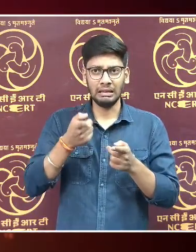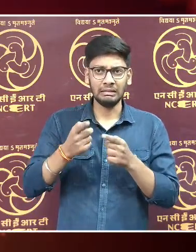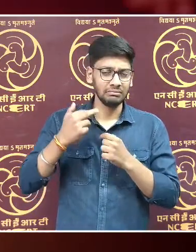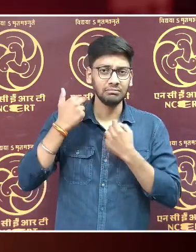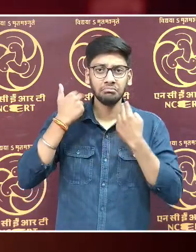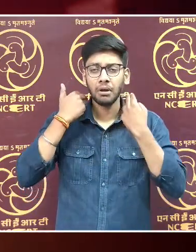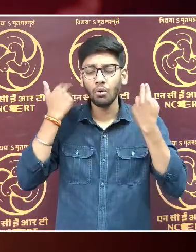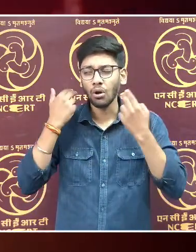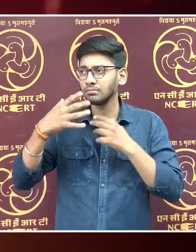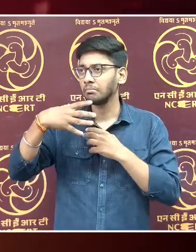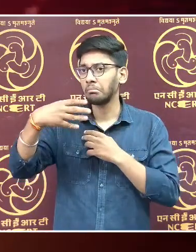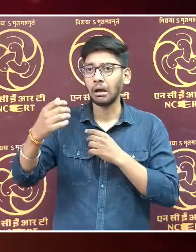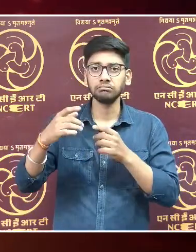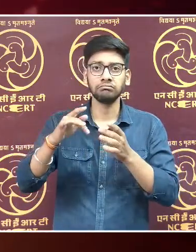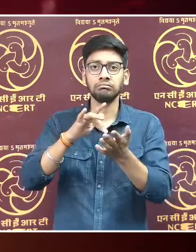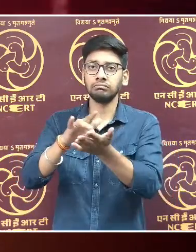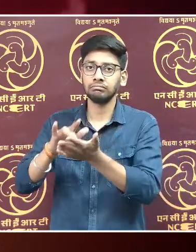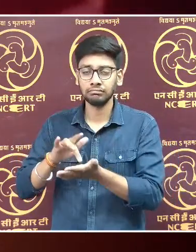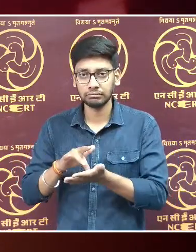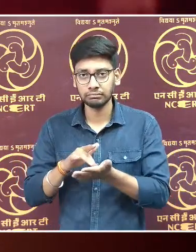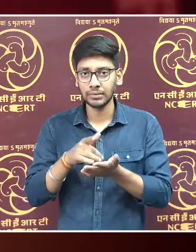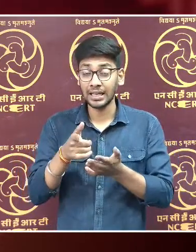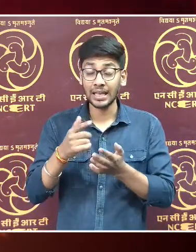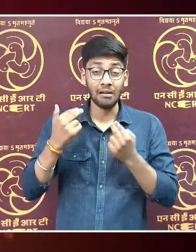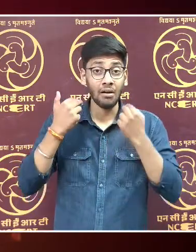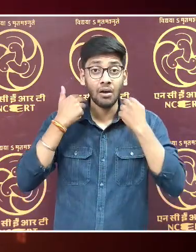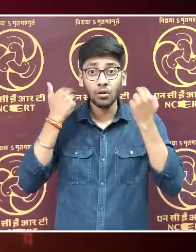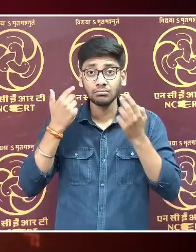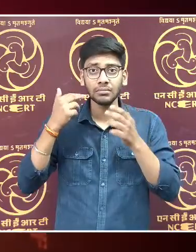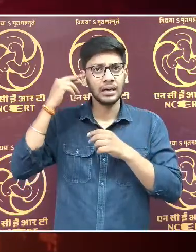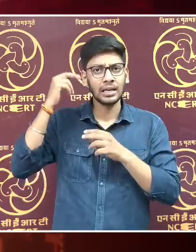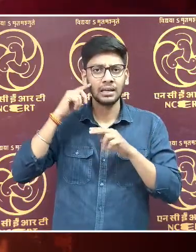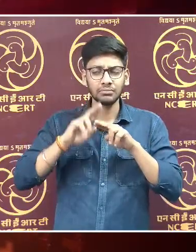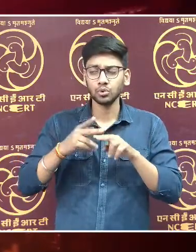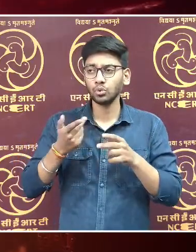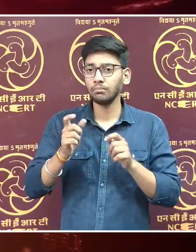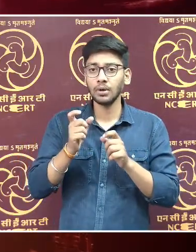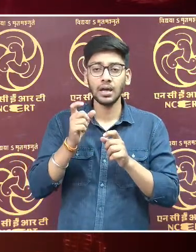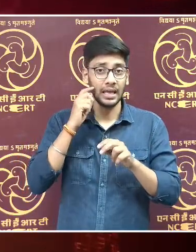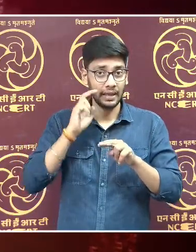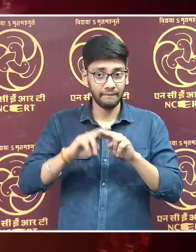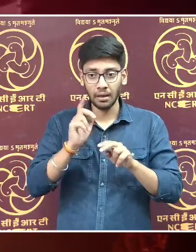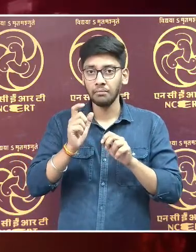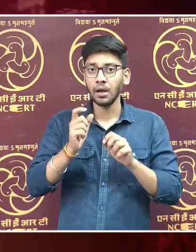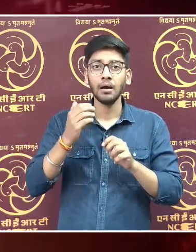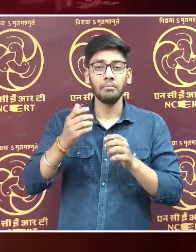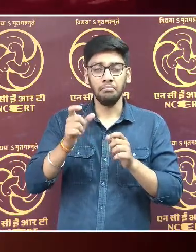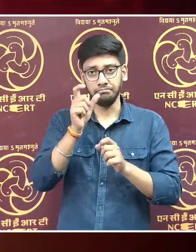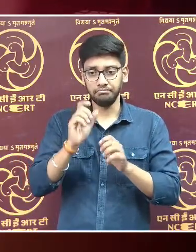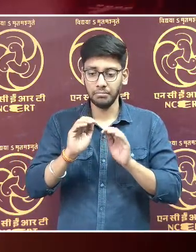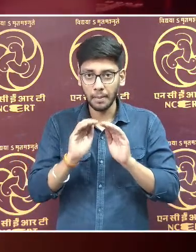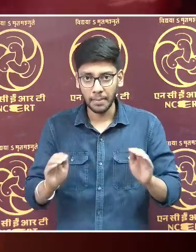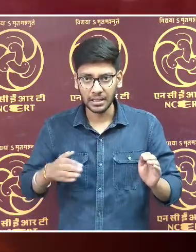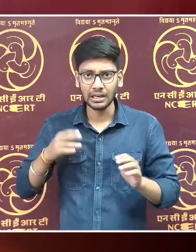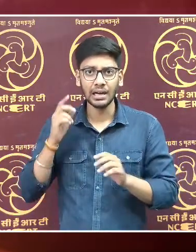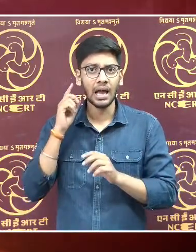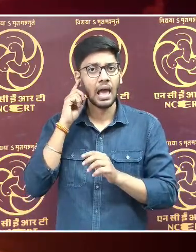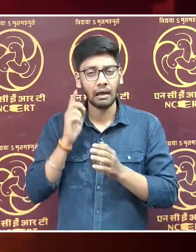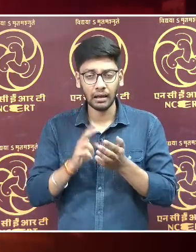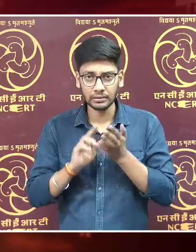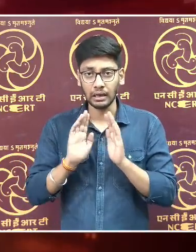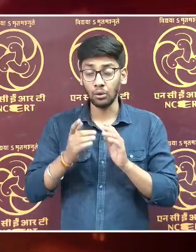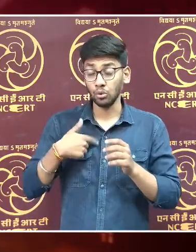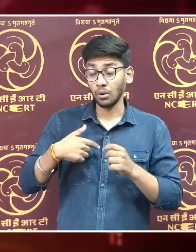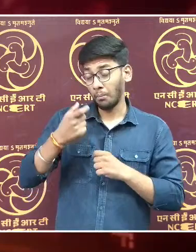definitely outside. In the presence of the noise, it makes it much more difficult for a child to understand what's there in the environment or what the